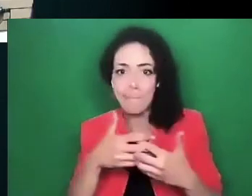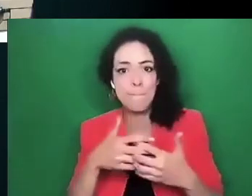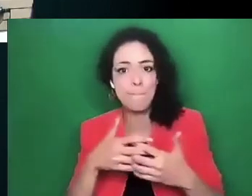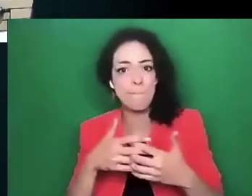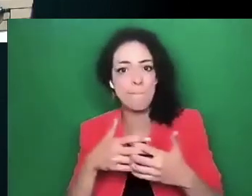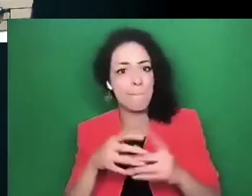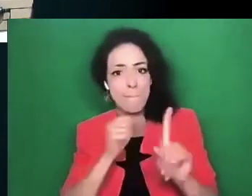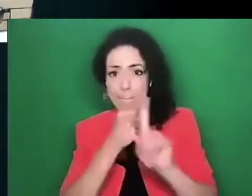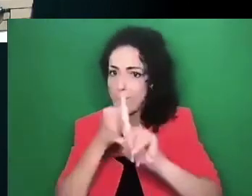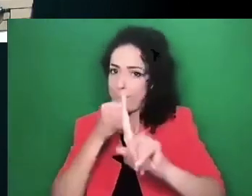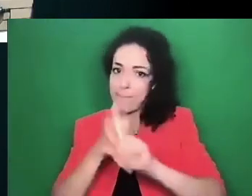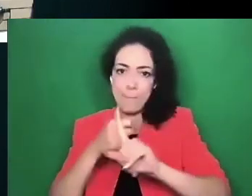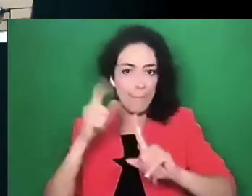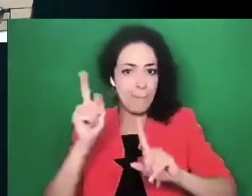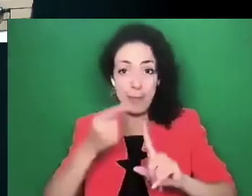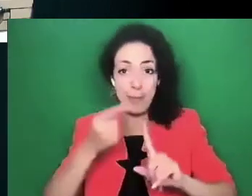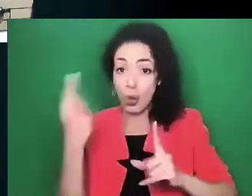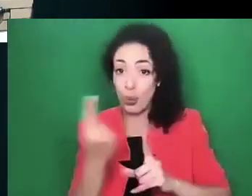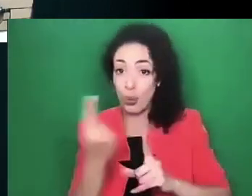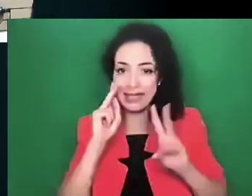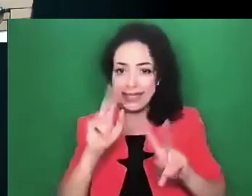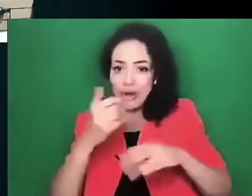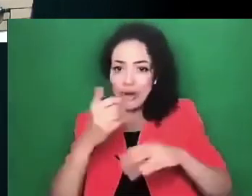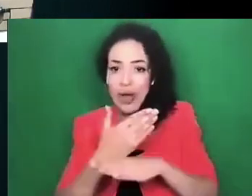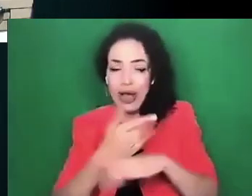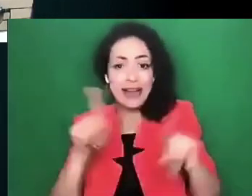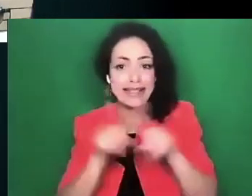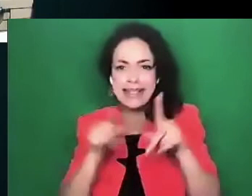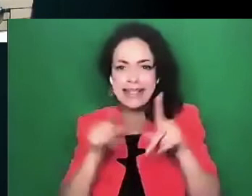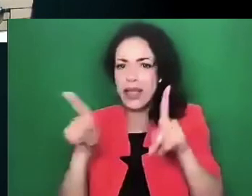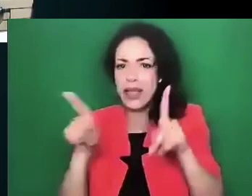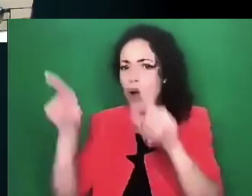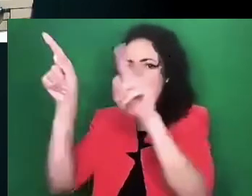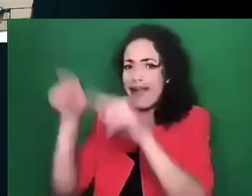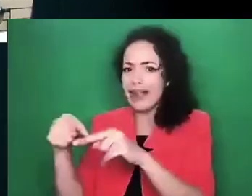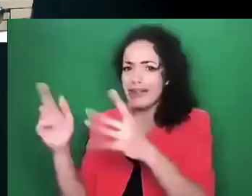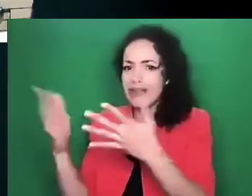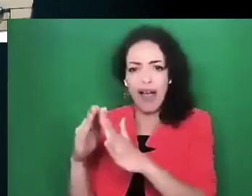you. Yeah, exactly. What would you like the audience tomorrow,